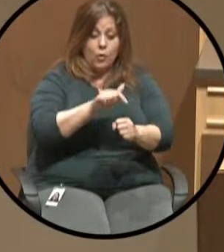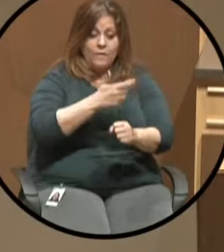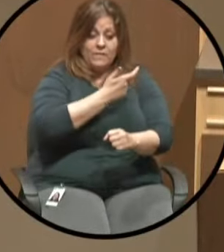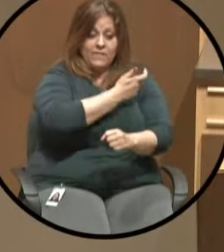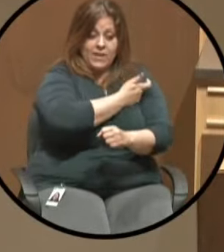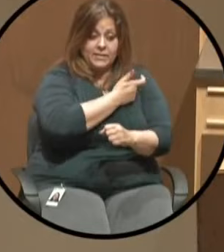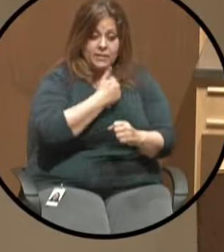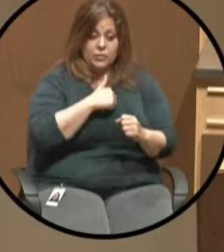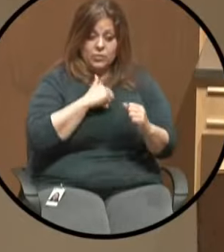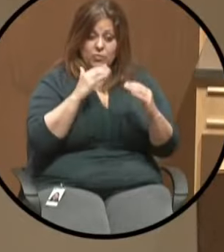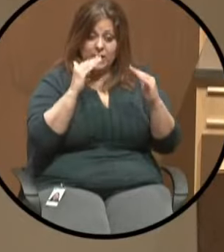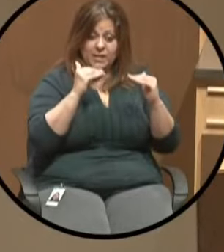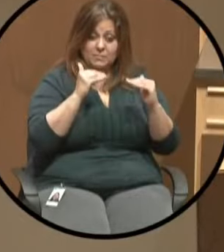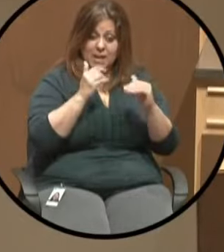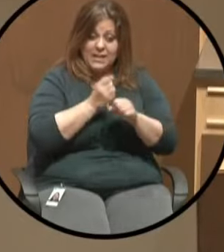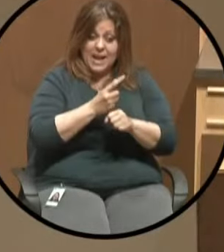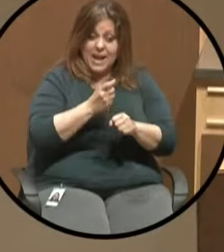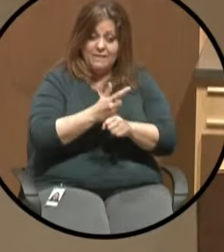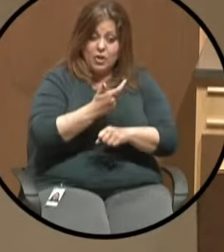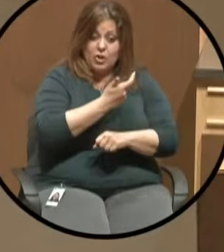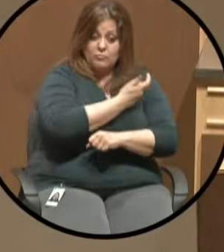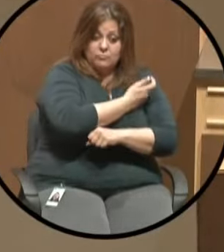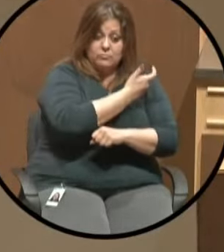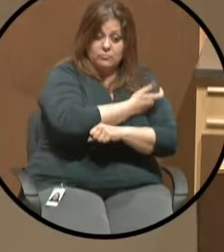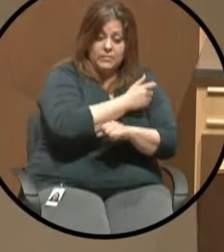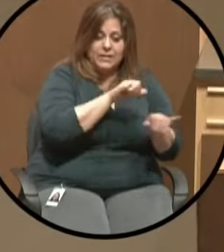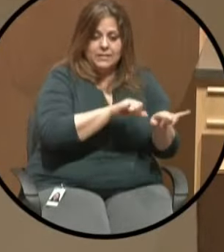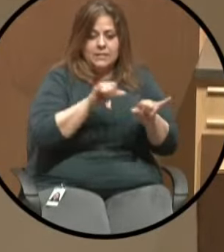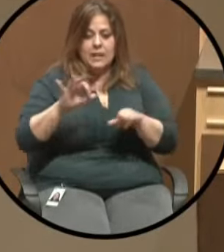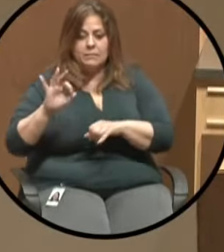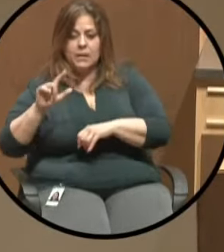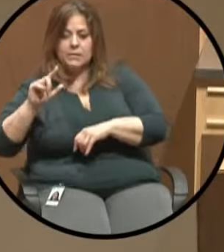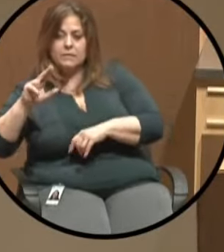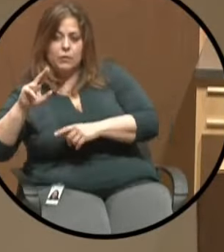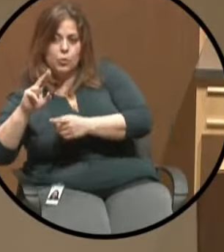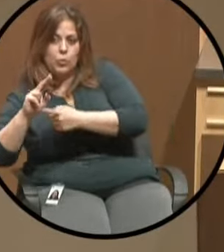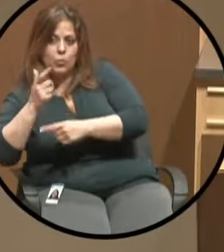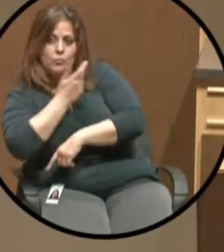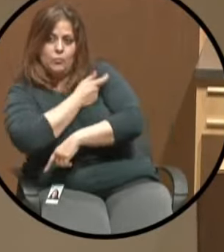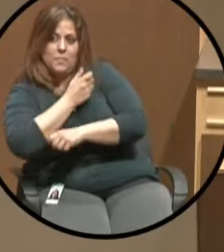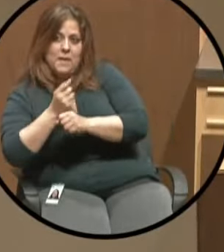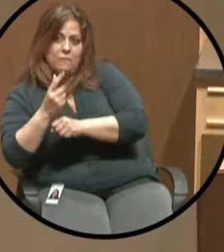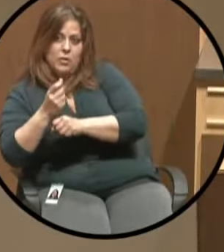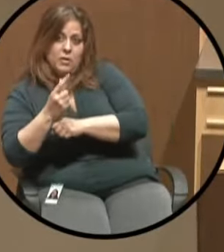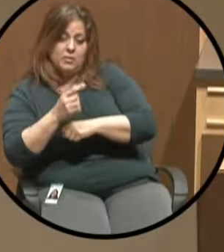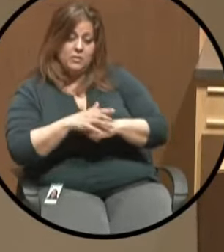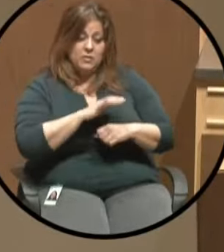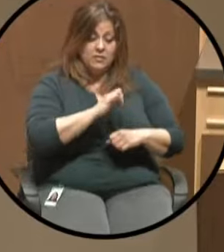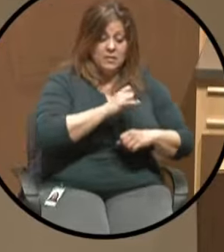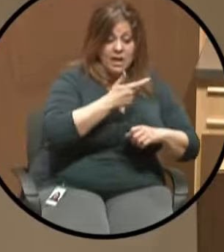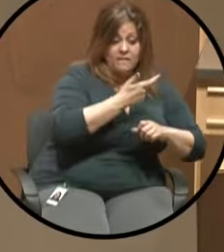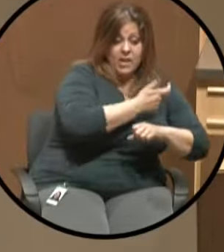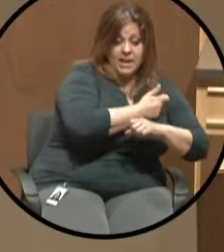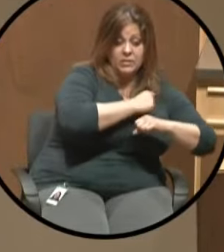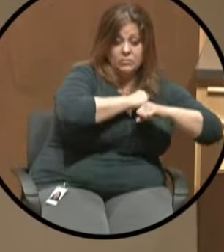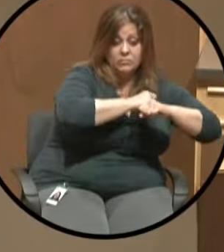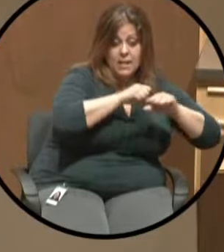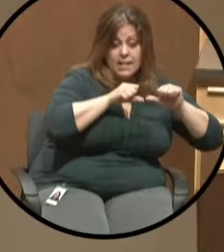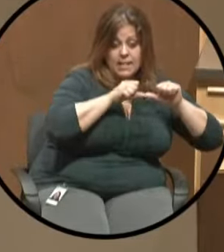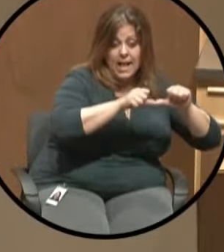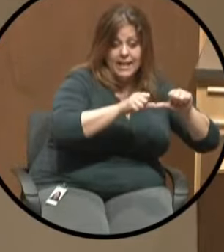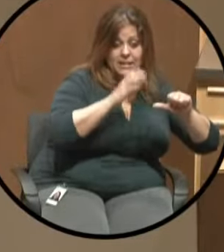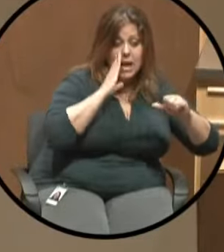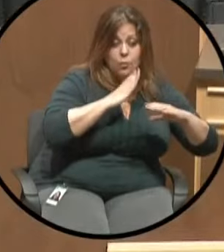be needed every year, just like the influenza? And how long does the vaccine last? Does it protect against the